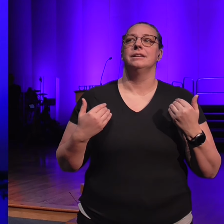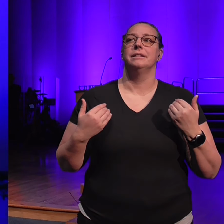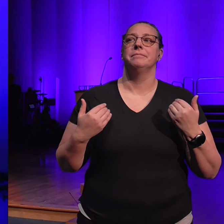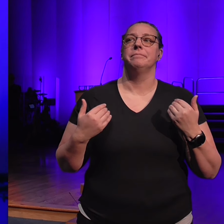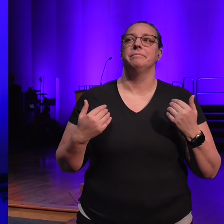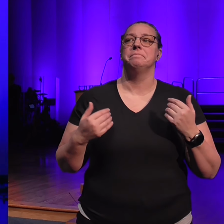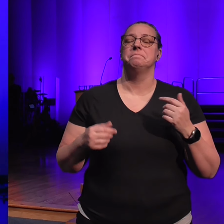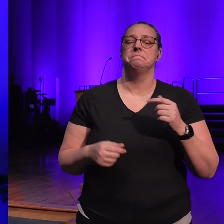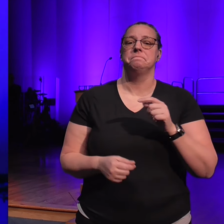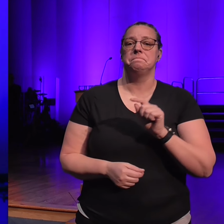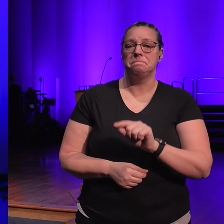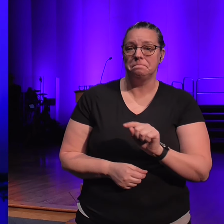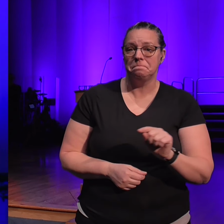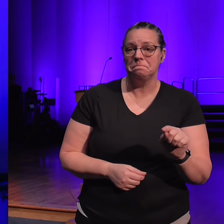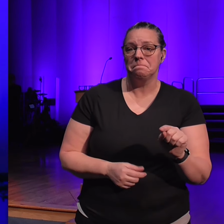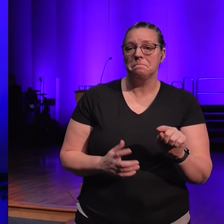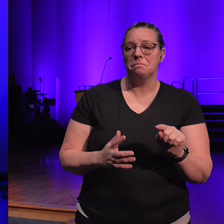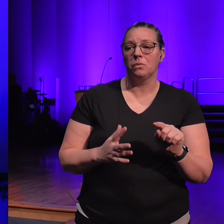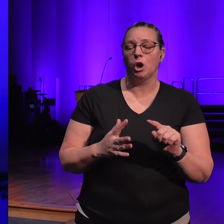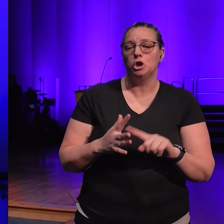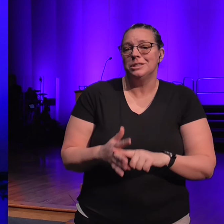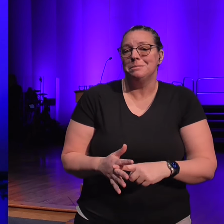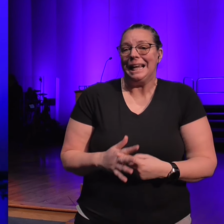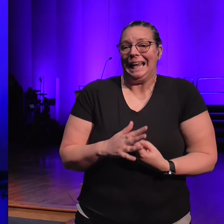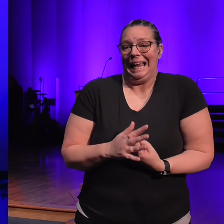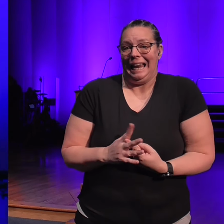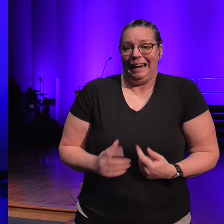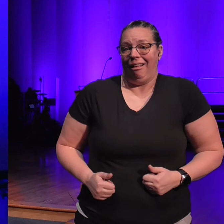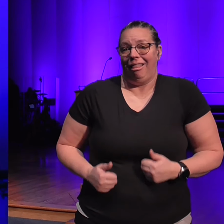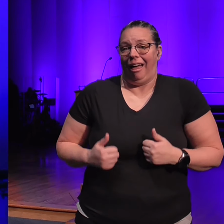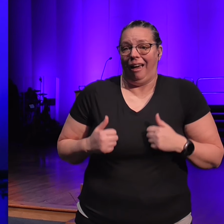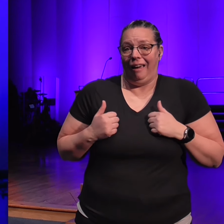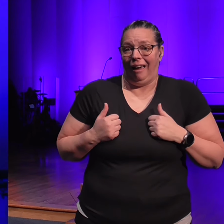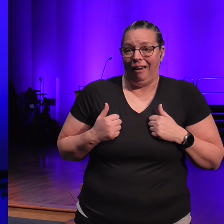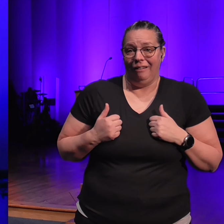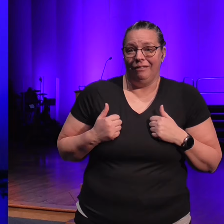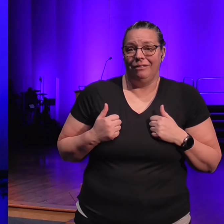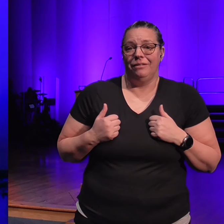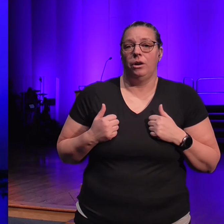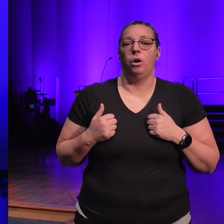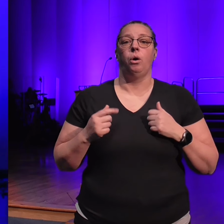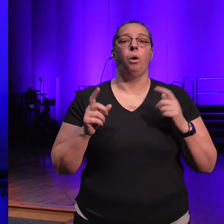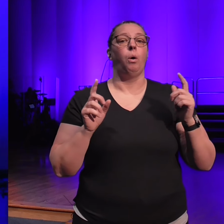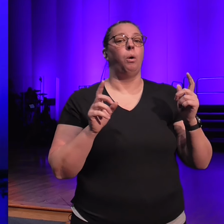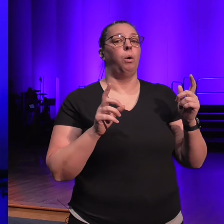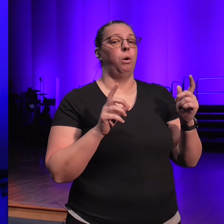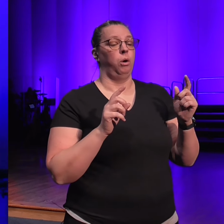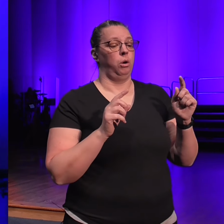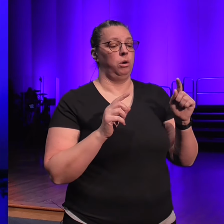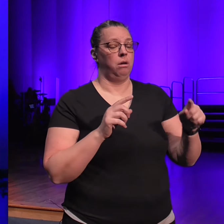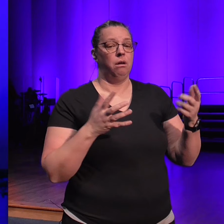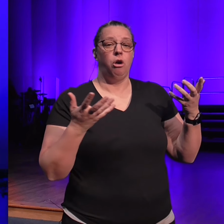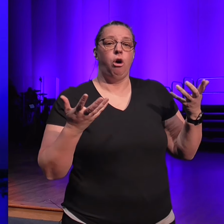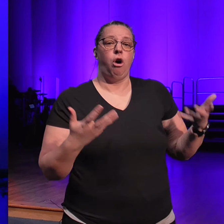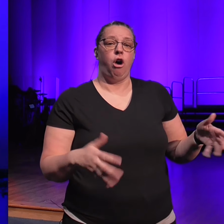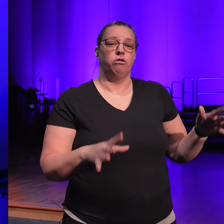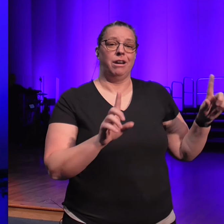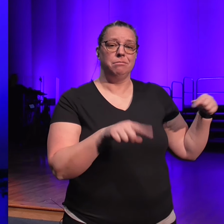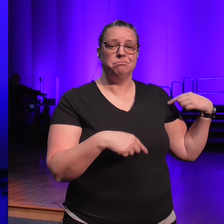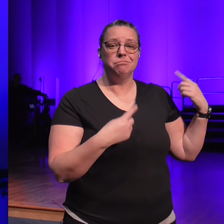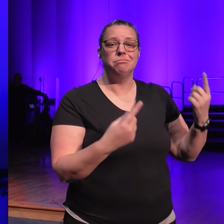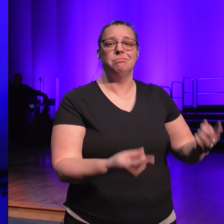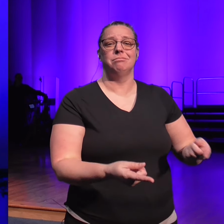those who are beginning in their life, those who have walked many, many pathways, each one of